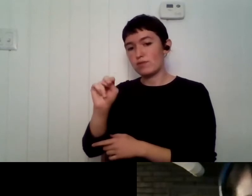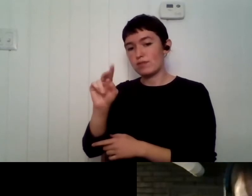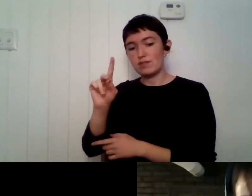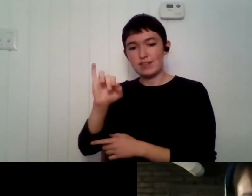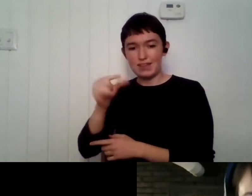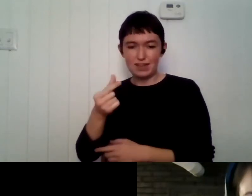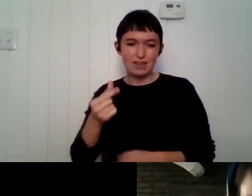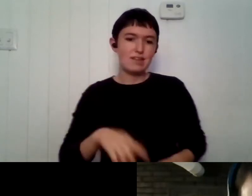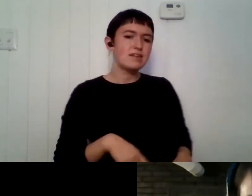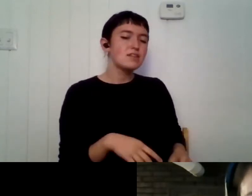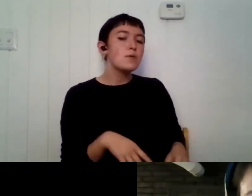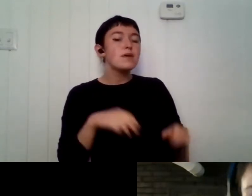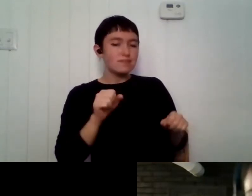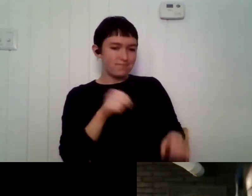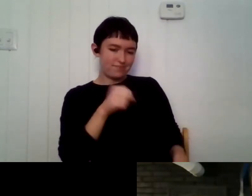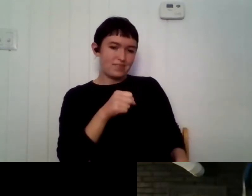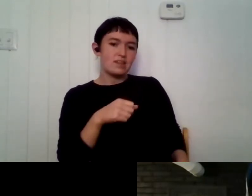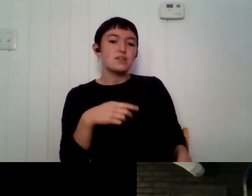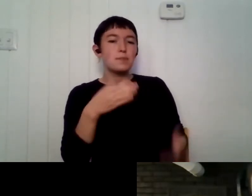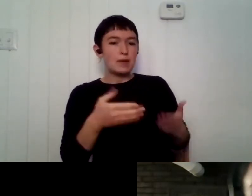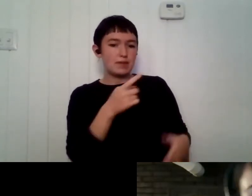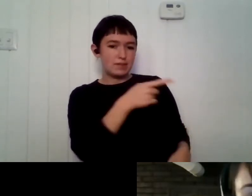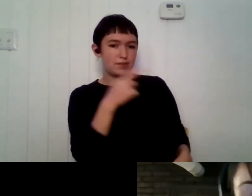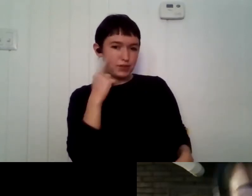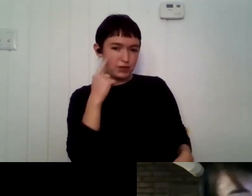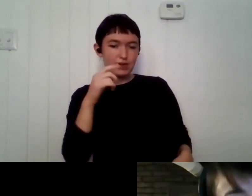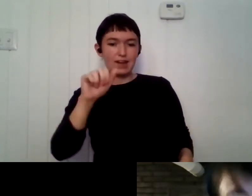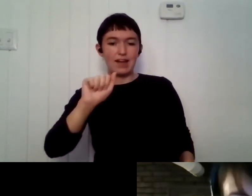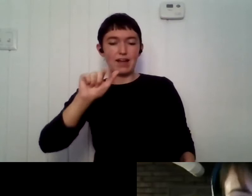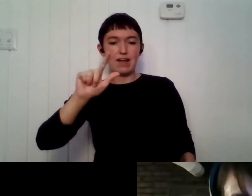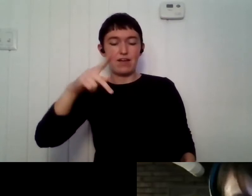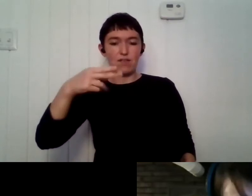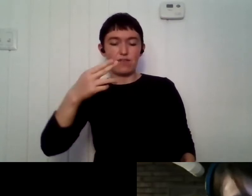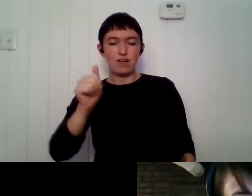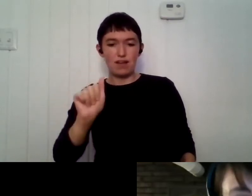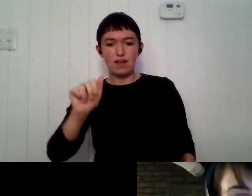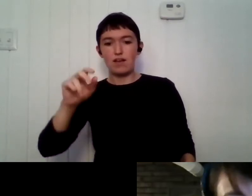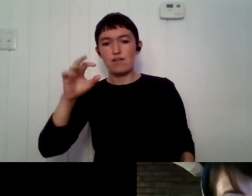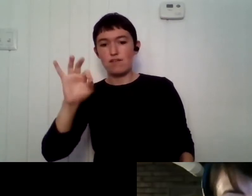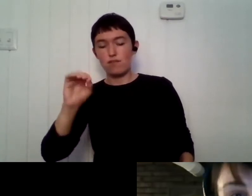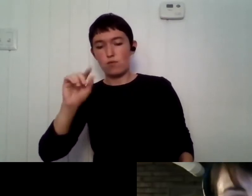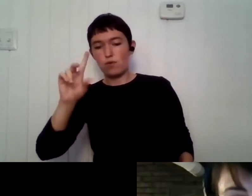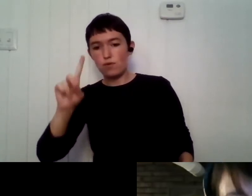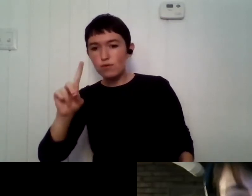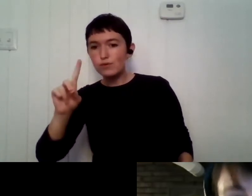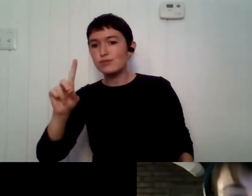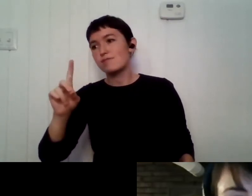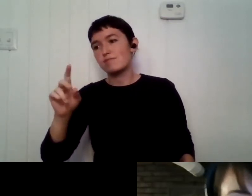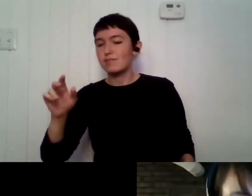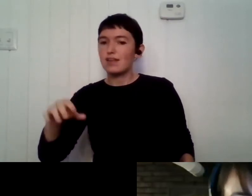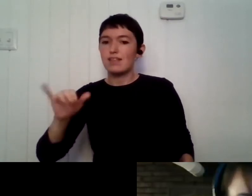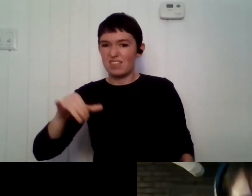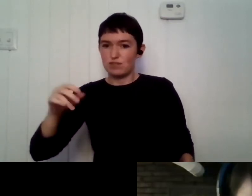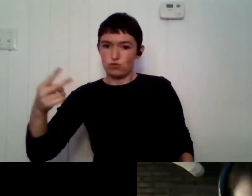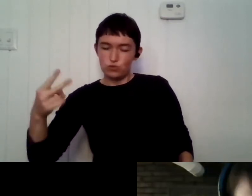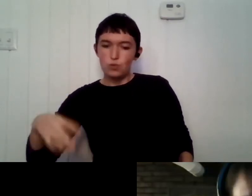So you may have heard of also like AlphaFold and AlphaFold 2 recently. So they use neural networks in order to help predict the folded structures